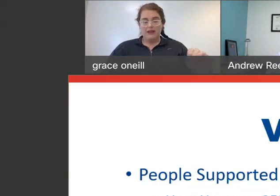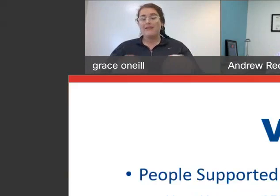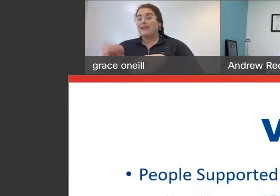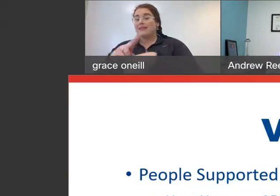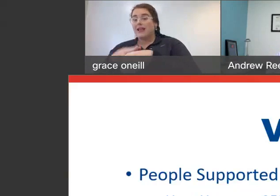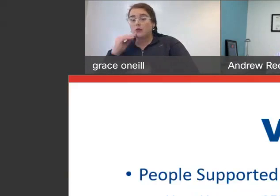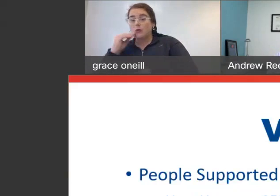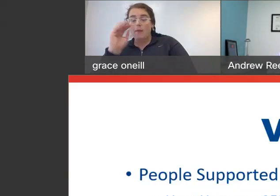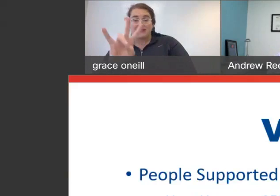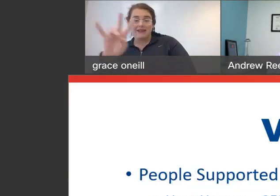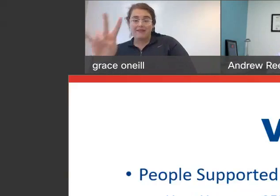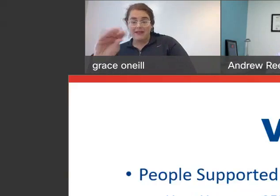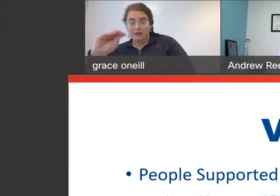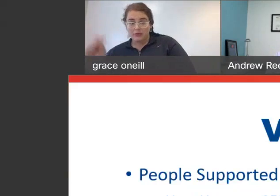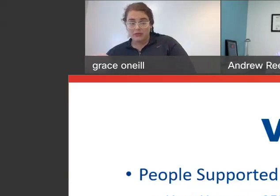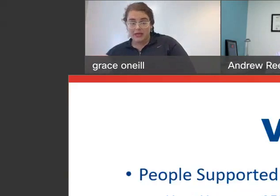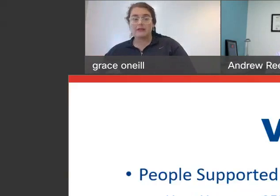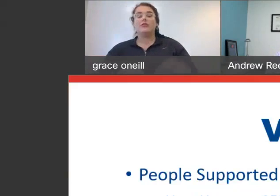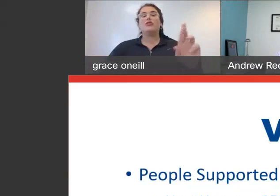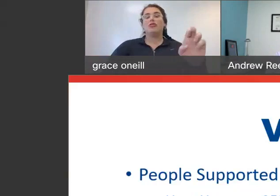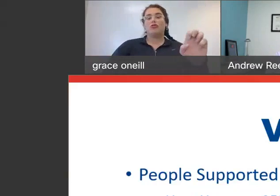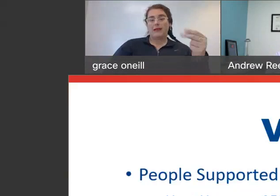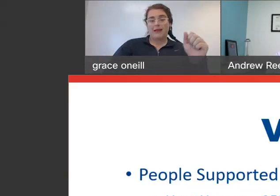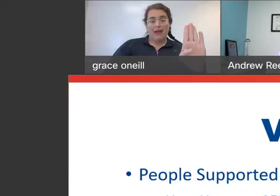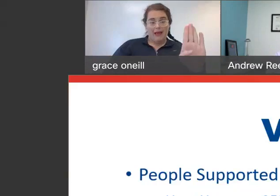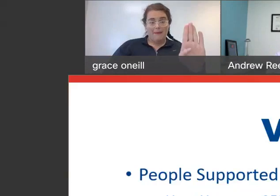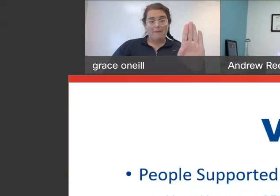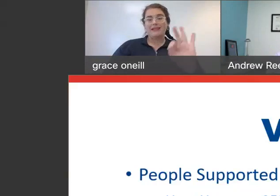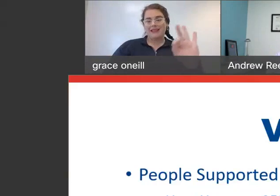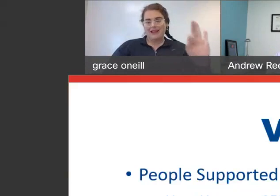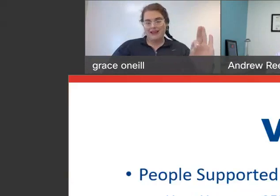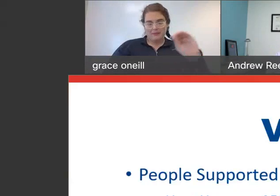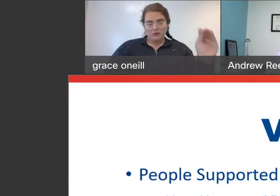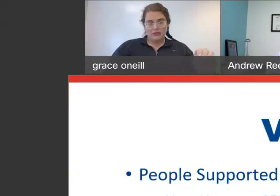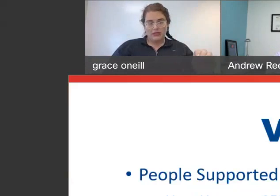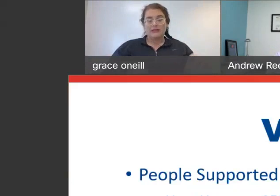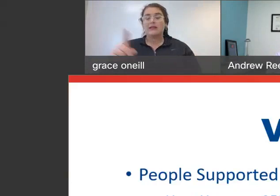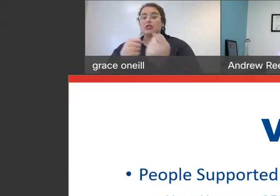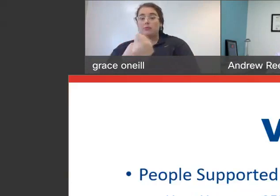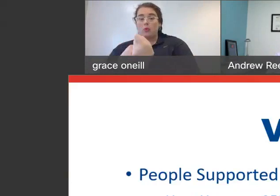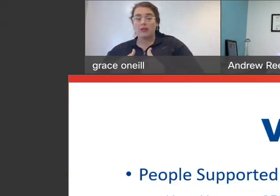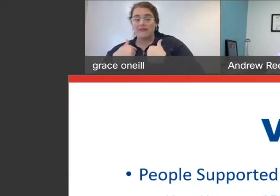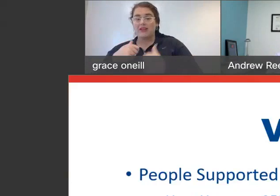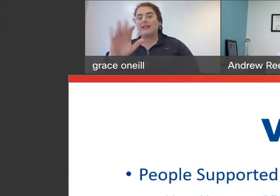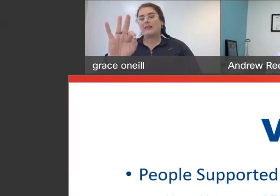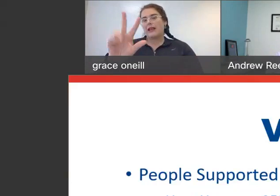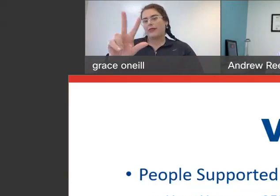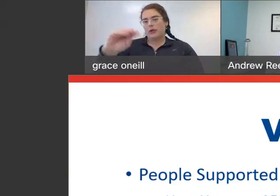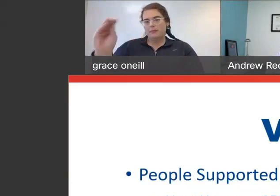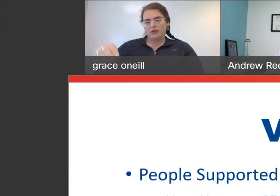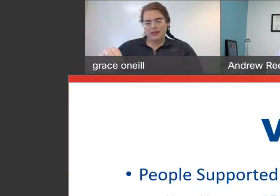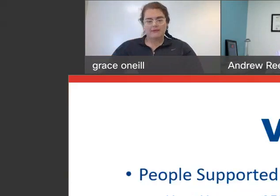is 77%. Residential habilitation is 99%, and supported living is